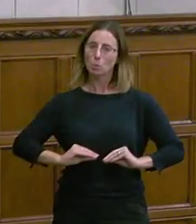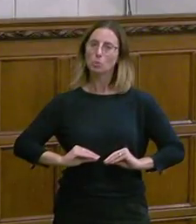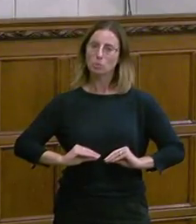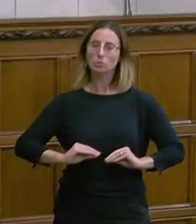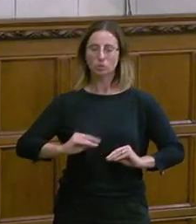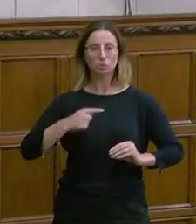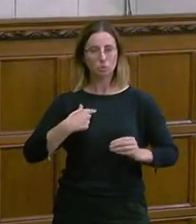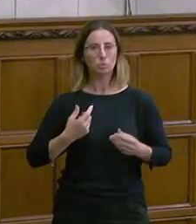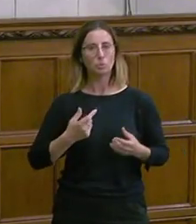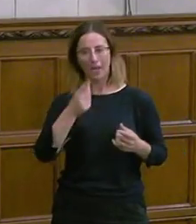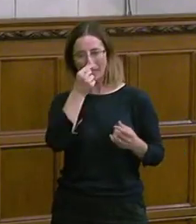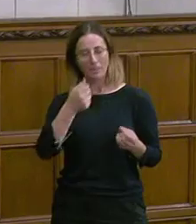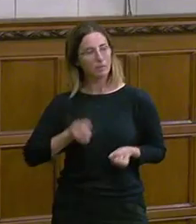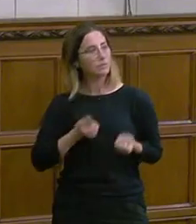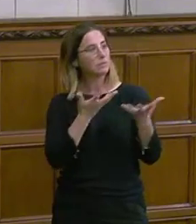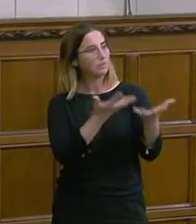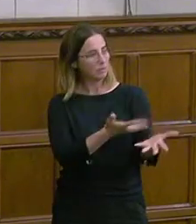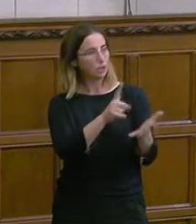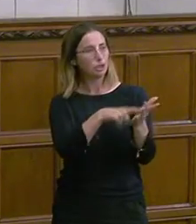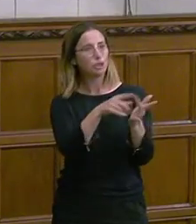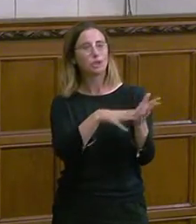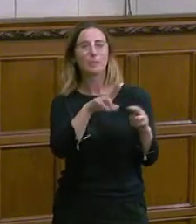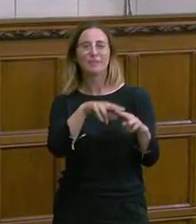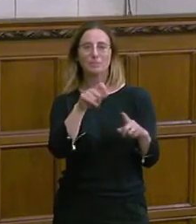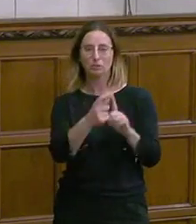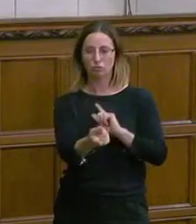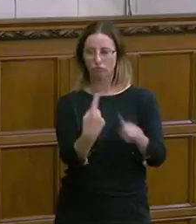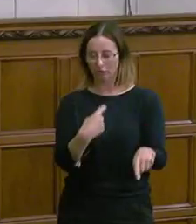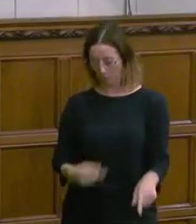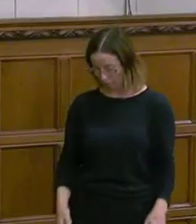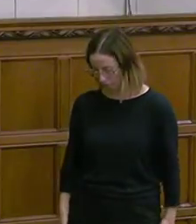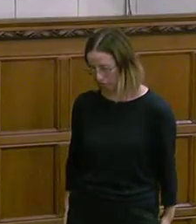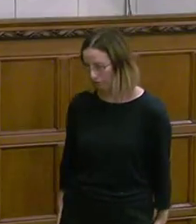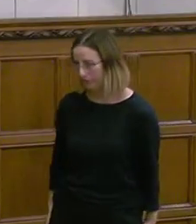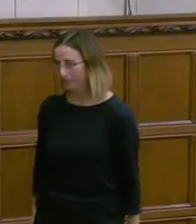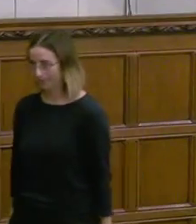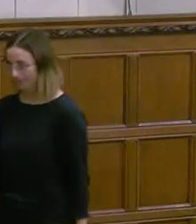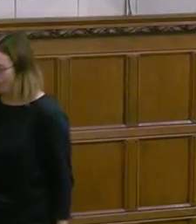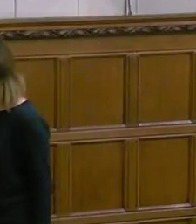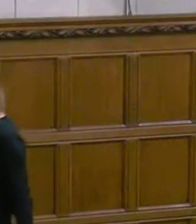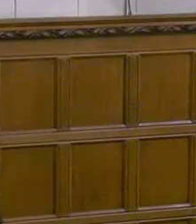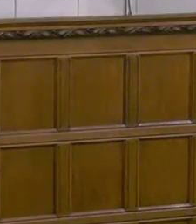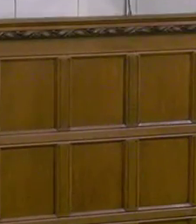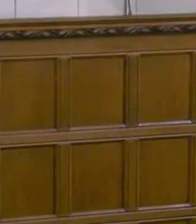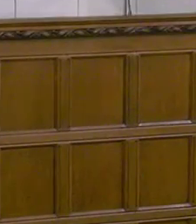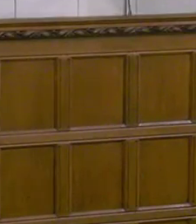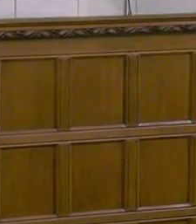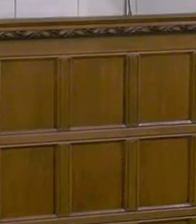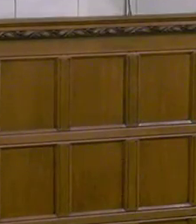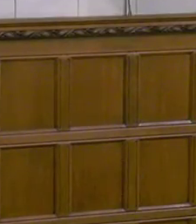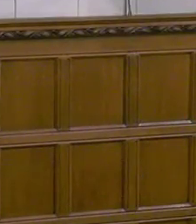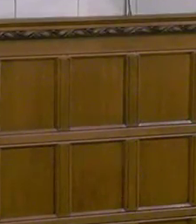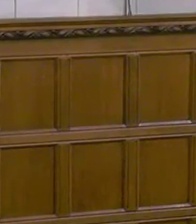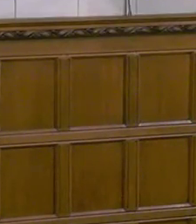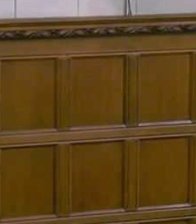member for Poplar and Limehouse, just to wind up. Thank you very much. Jim Fitzpatrick to wind up. Mr. Stringer, I'm very grateful, and I appreciate the responses